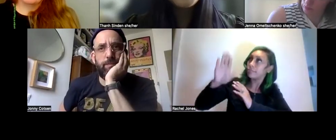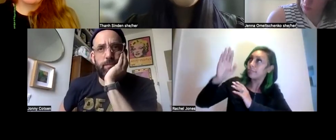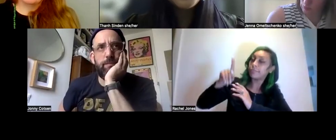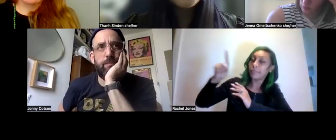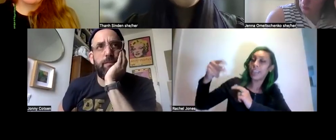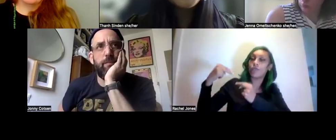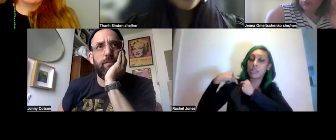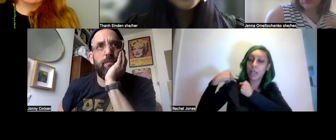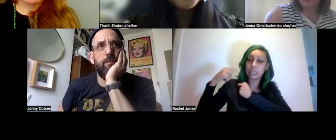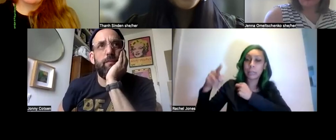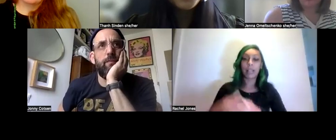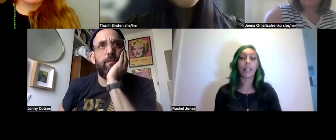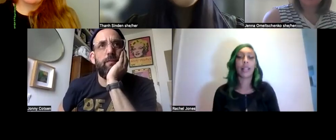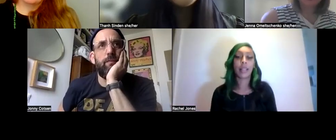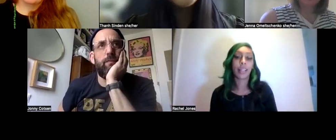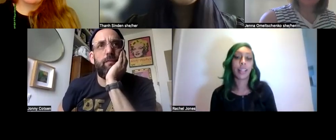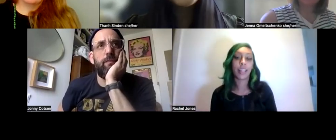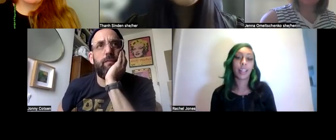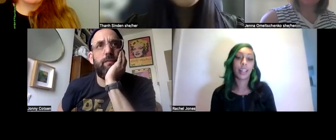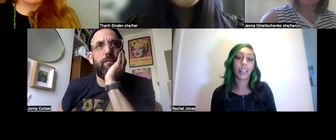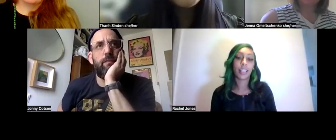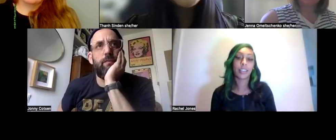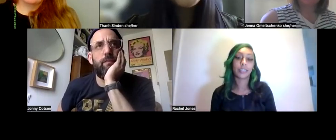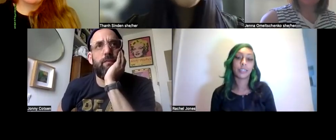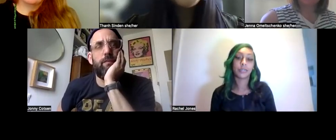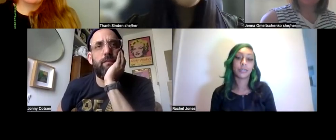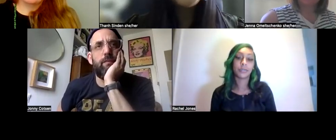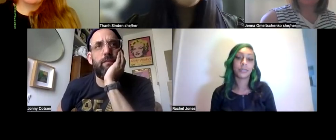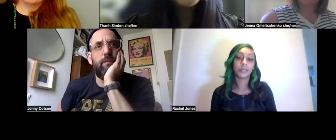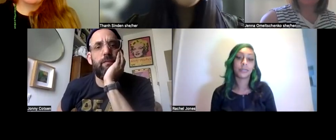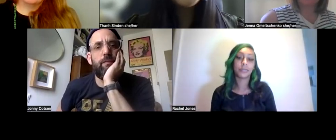and there's more room and space to listen.